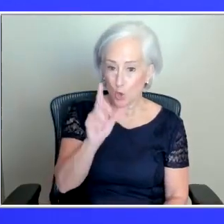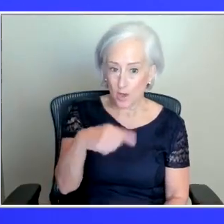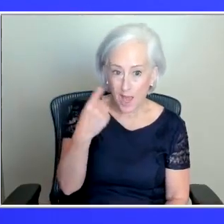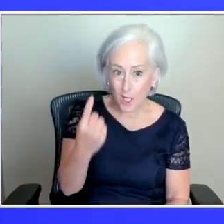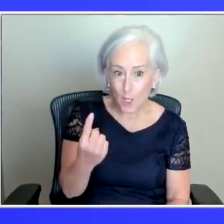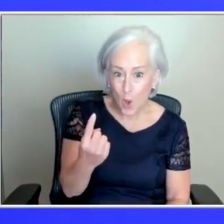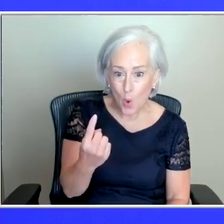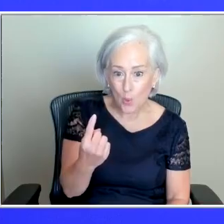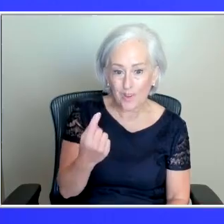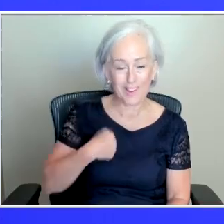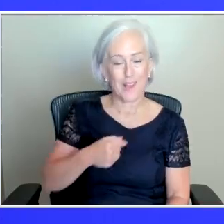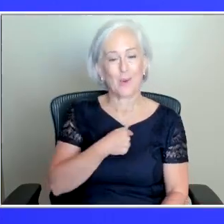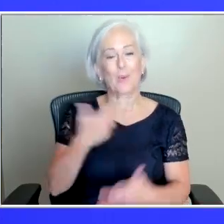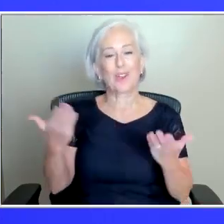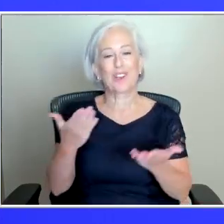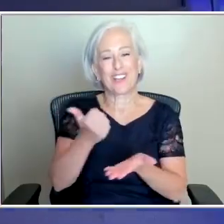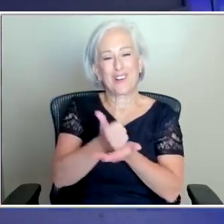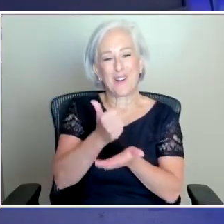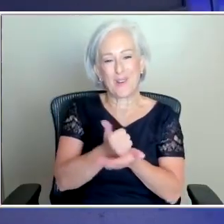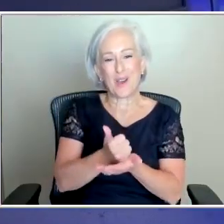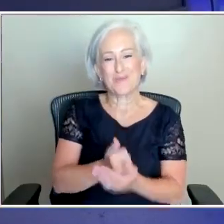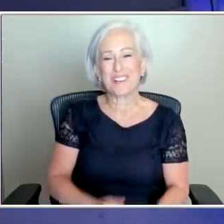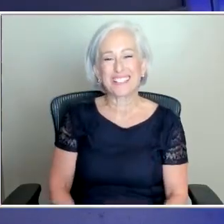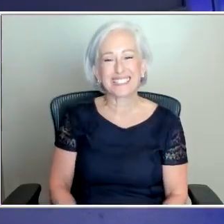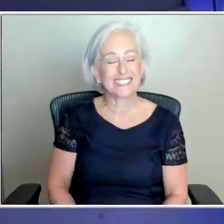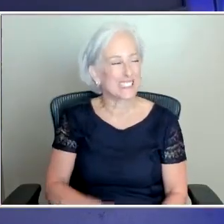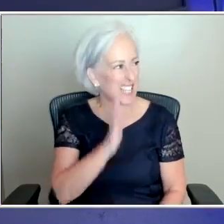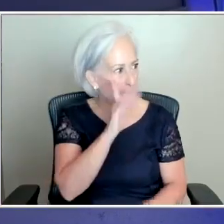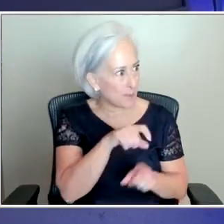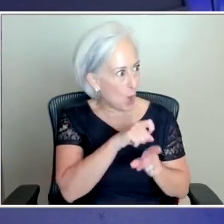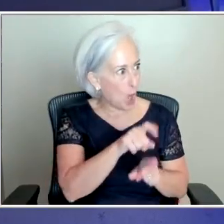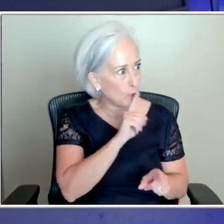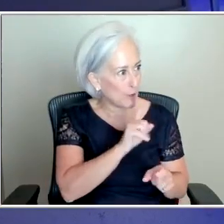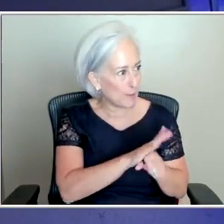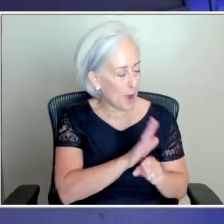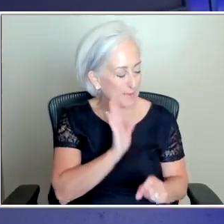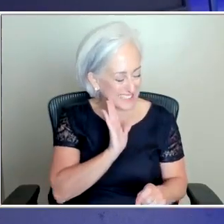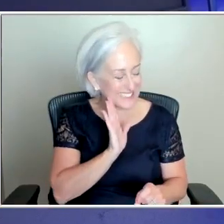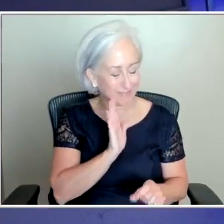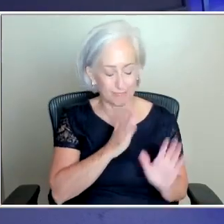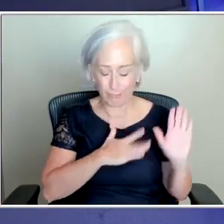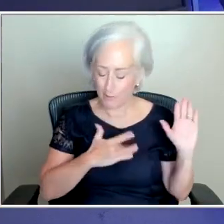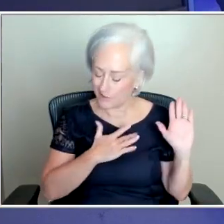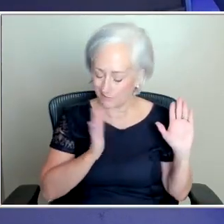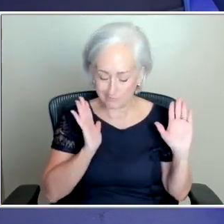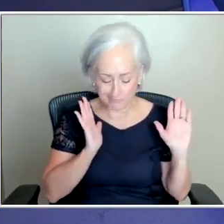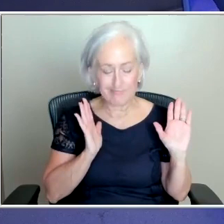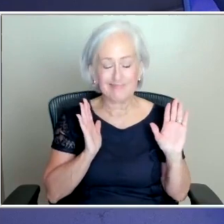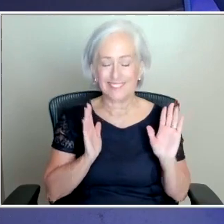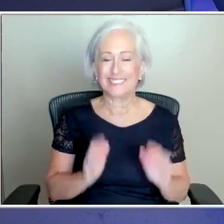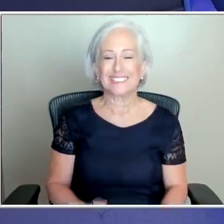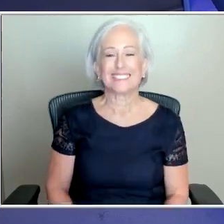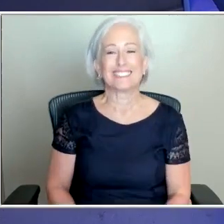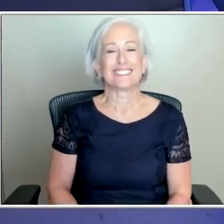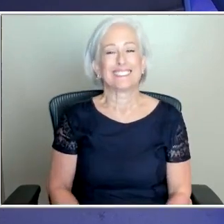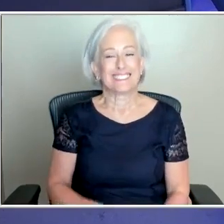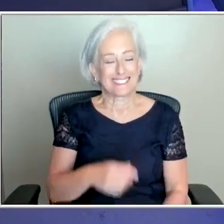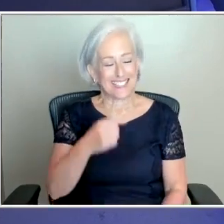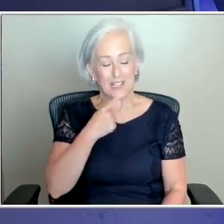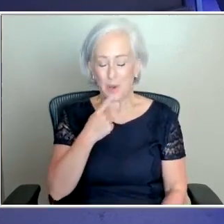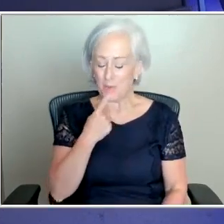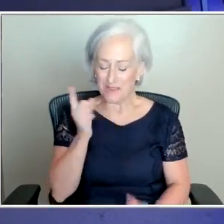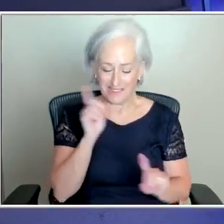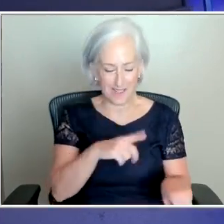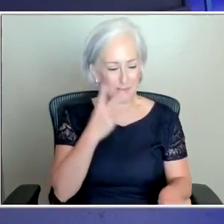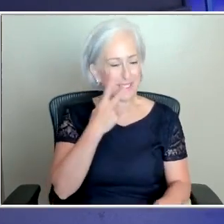here to help. And I'm calling you, by the way. Great. I have been prescribed to come see you, and so I've got to pick